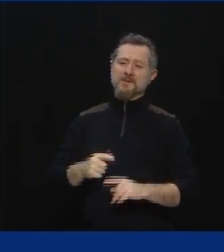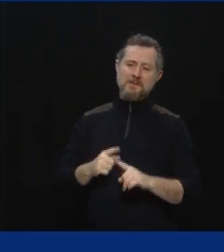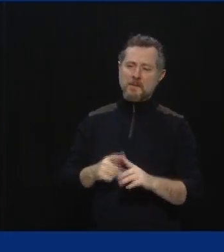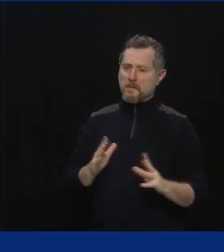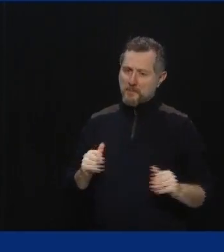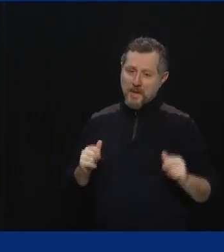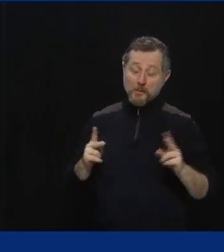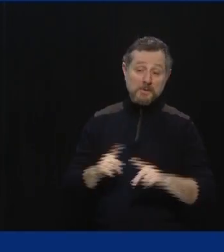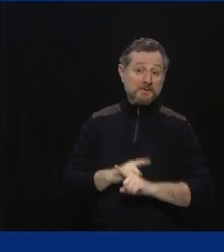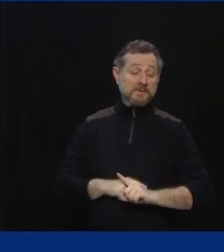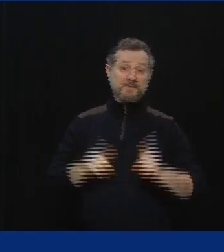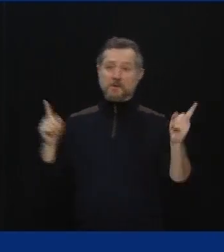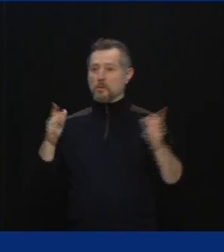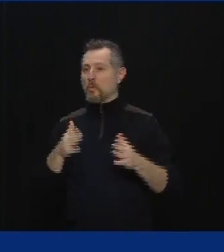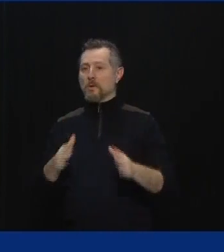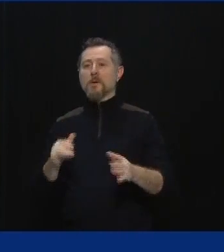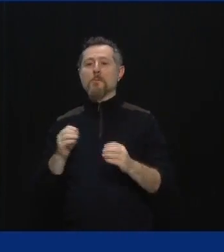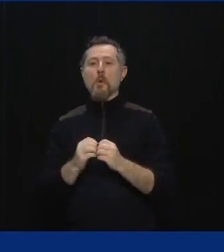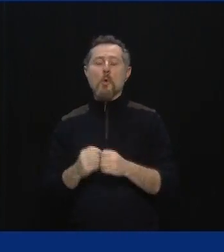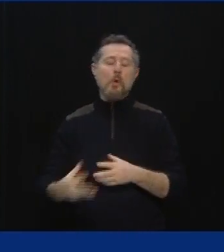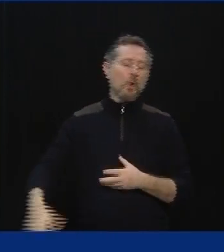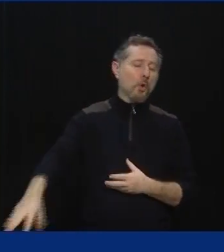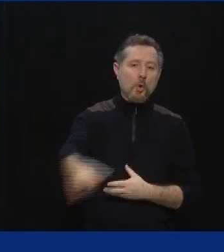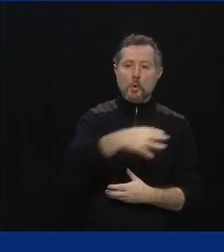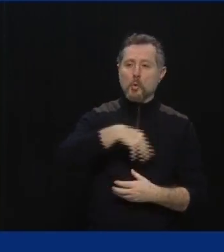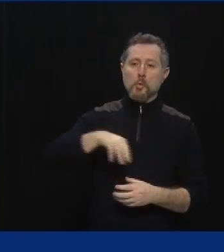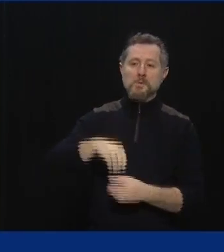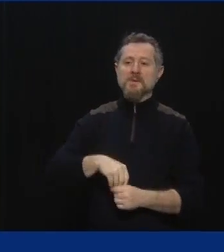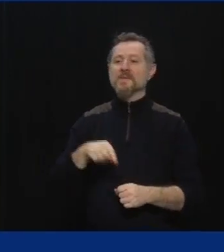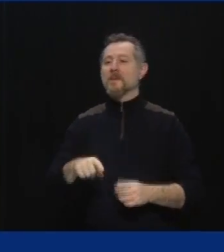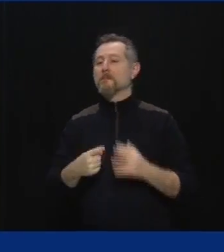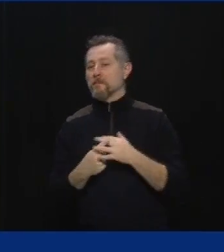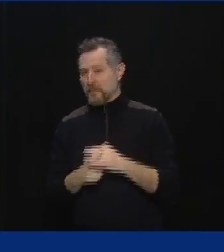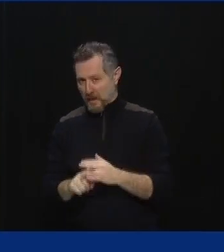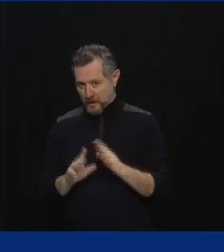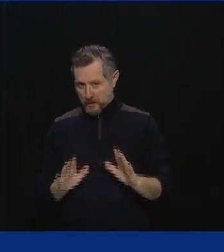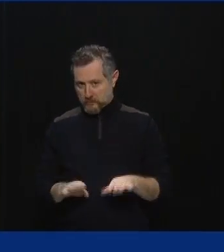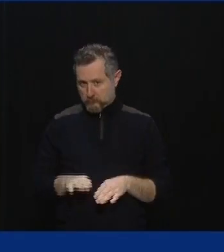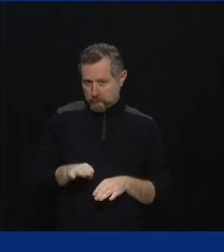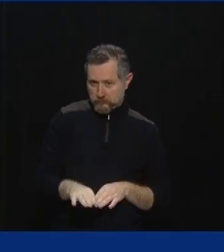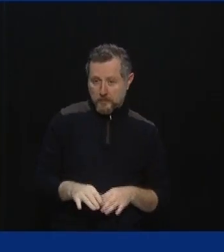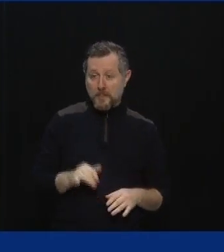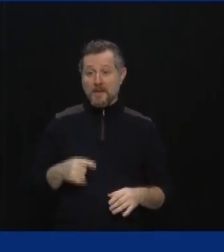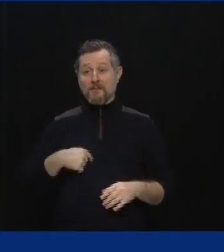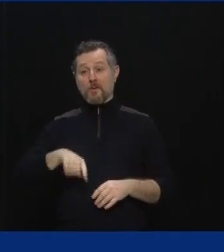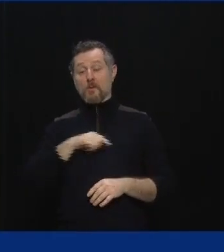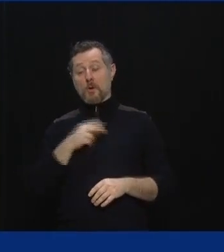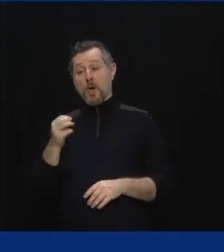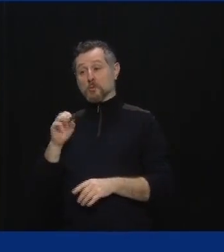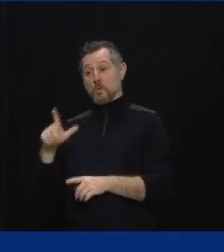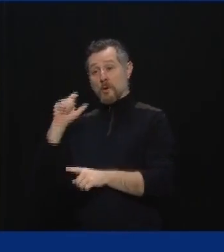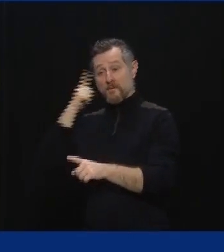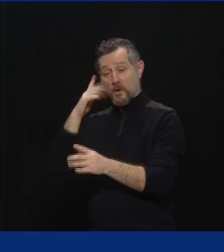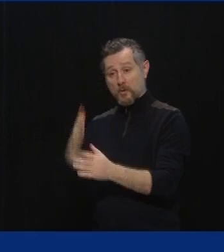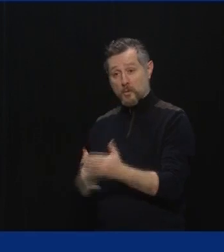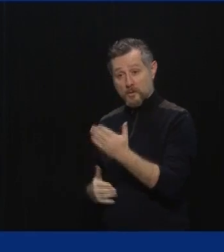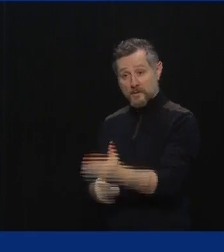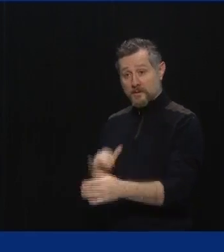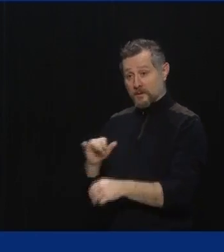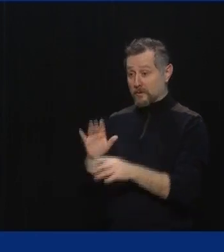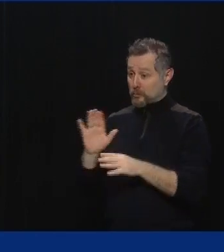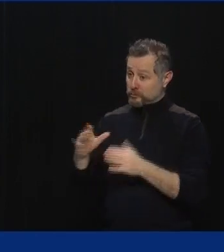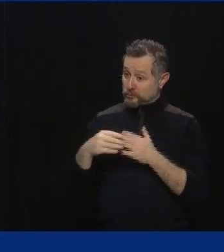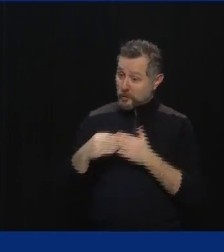inclusively, and this is only a beginning. So, Governor Hochul, with your